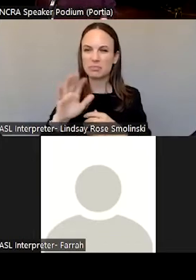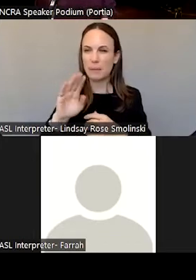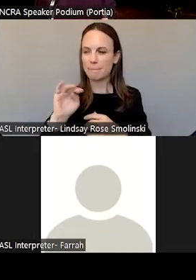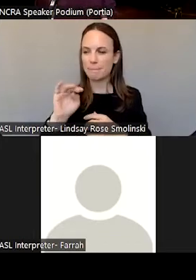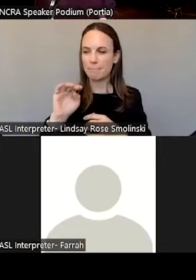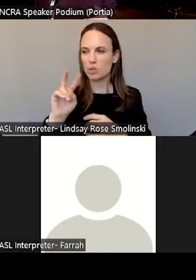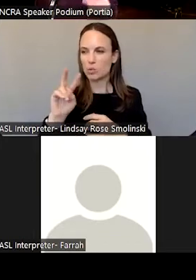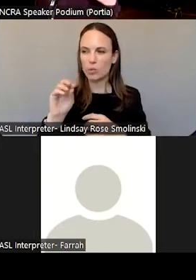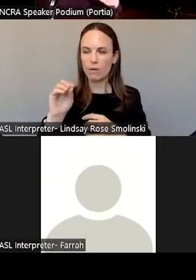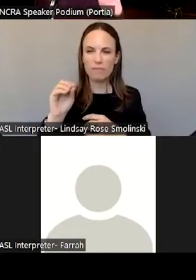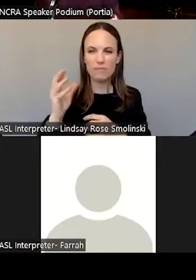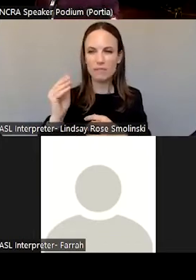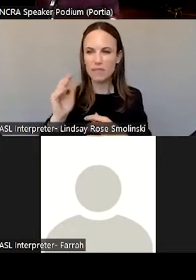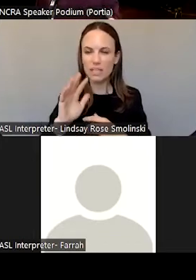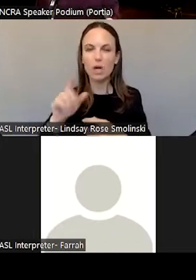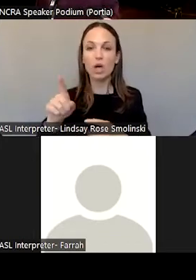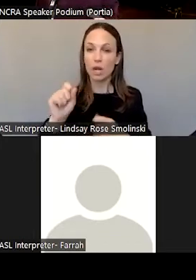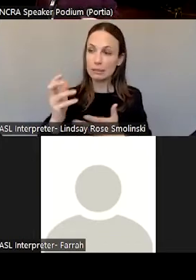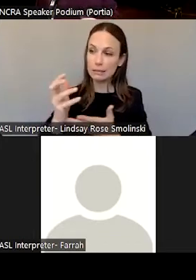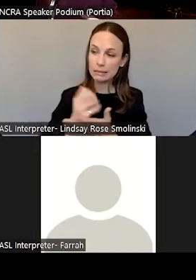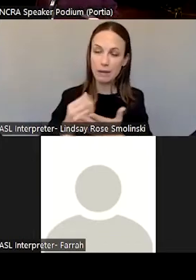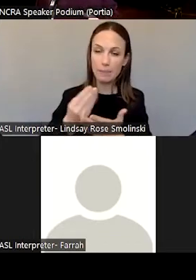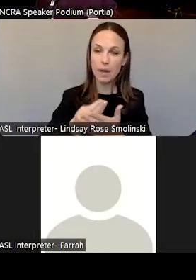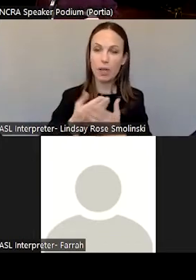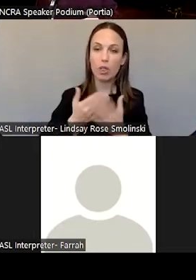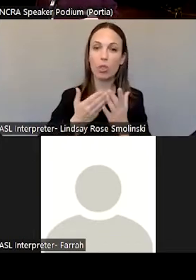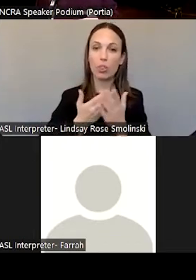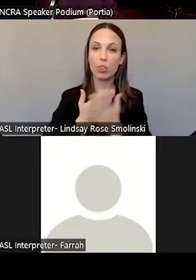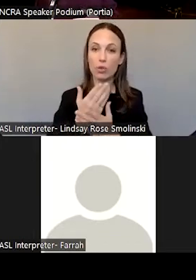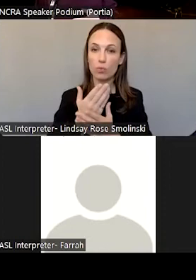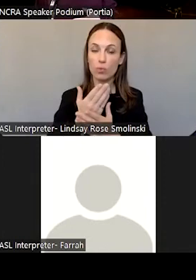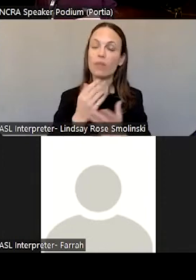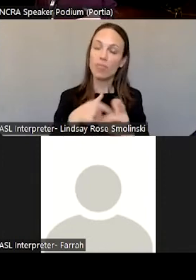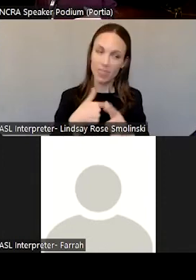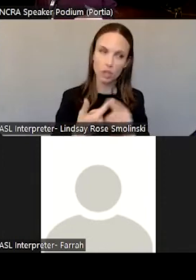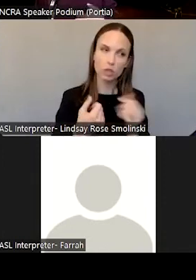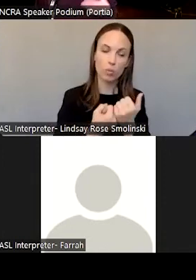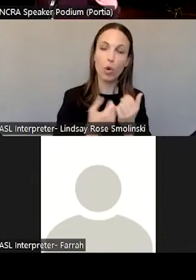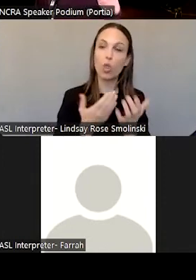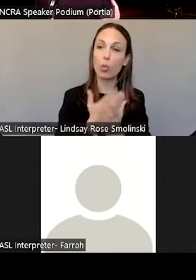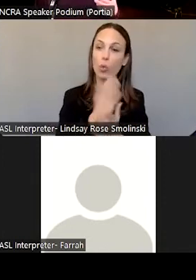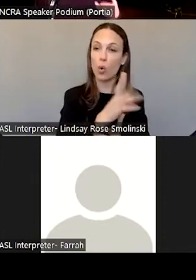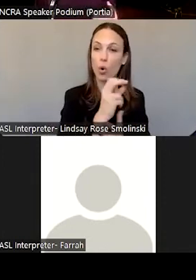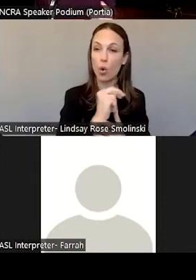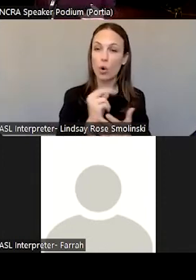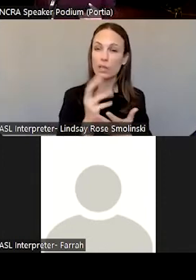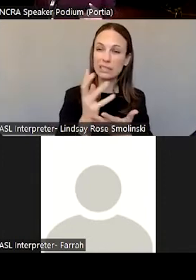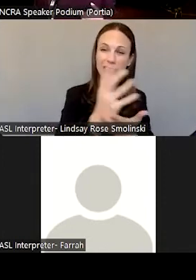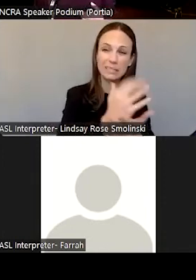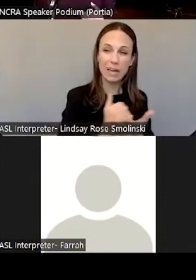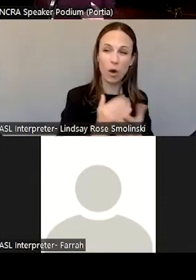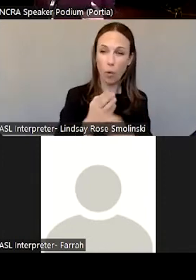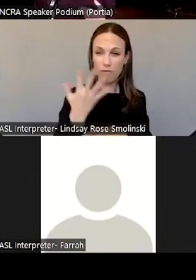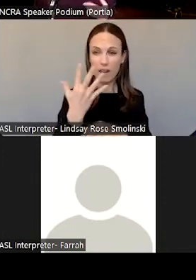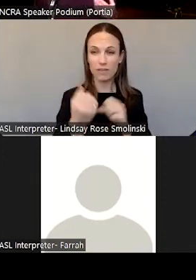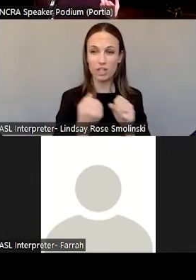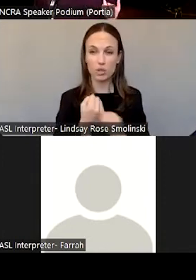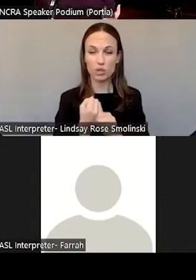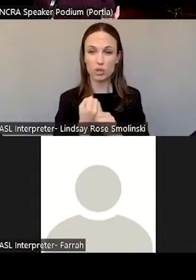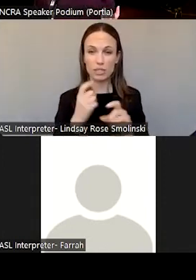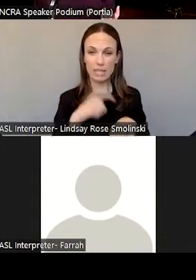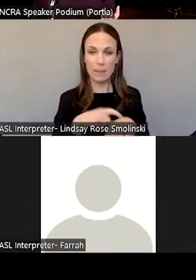get grant funding and then supported it through her own fundraising over a 5-year period. And so